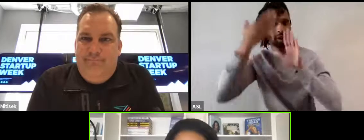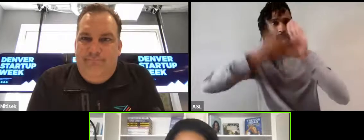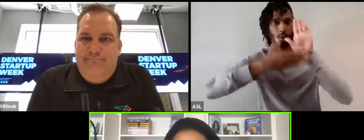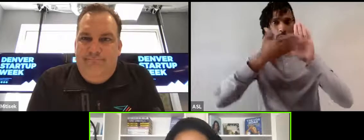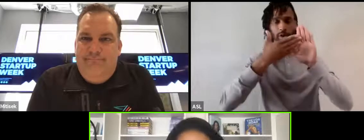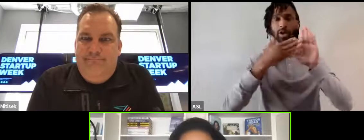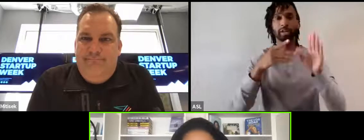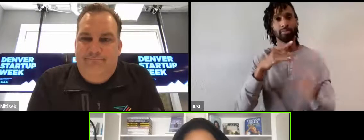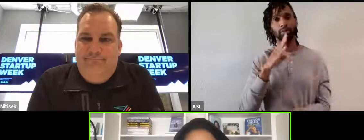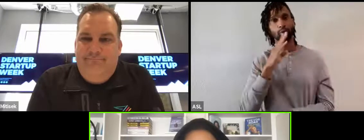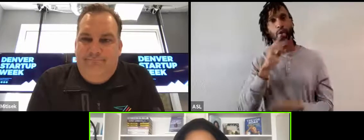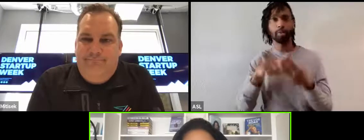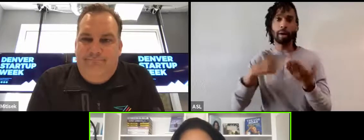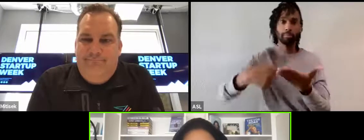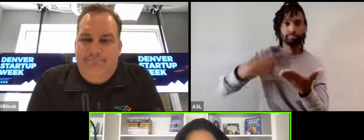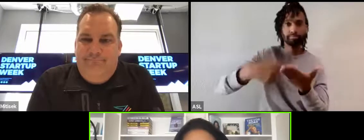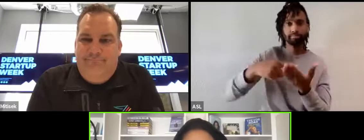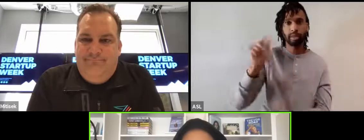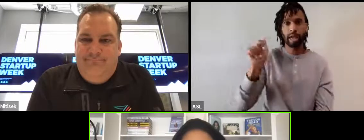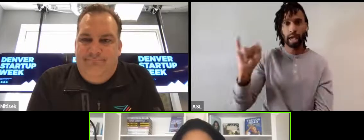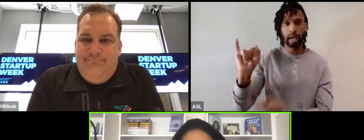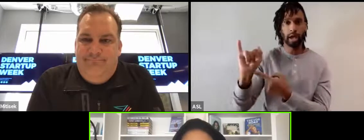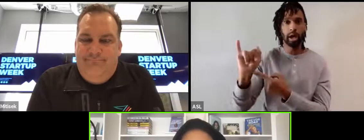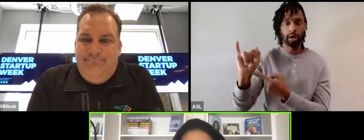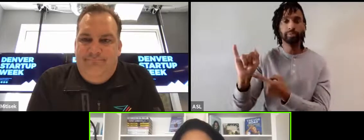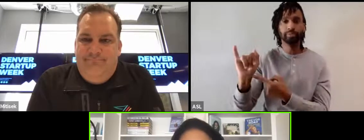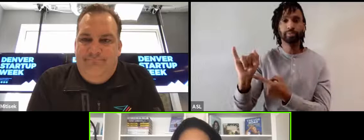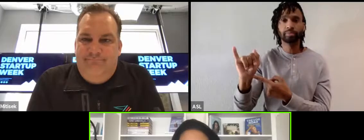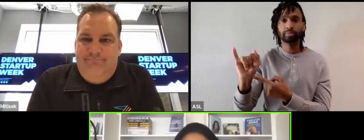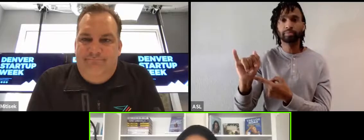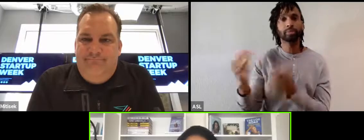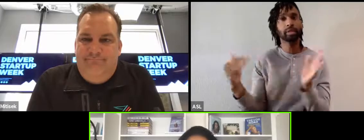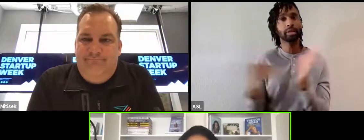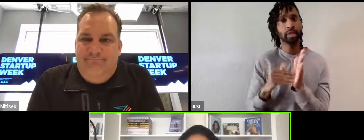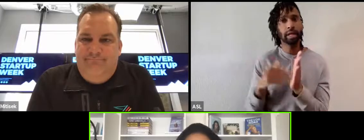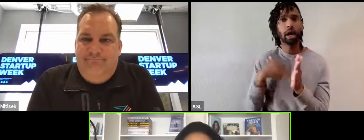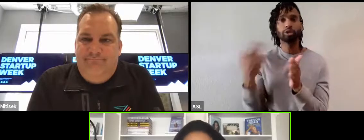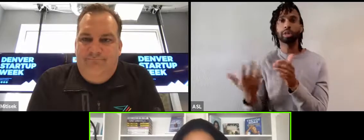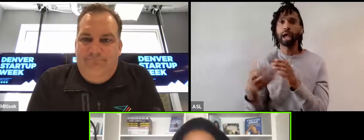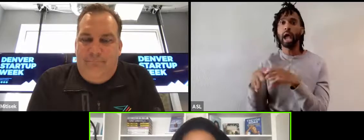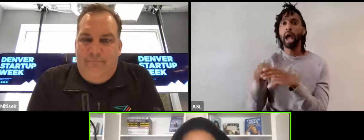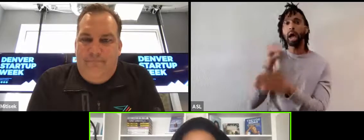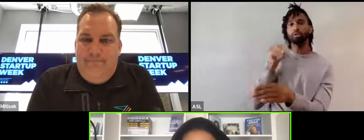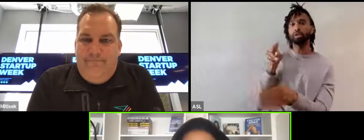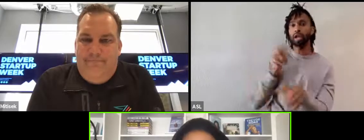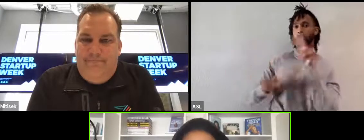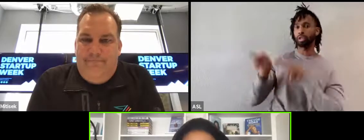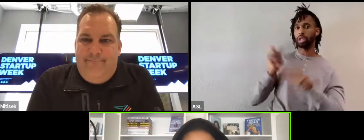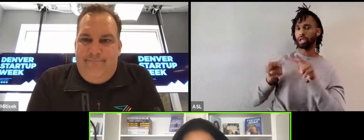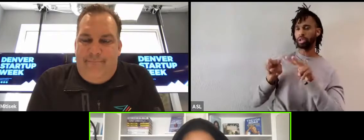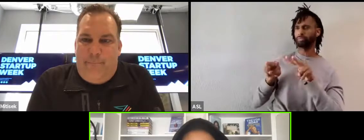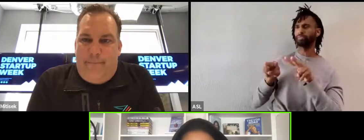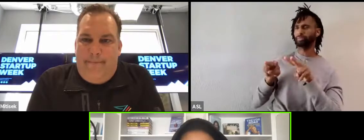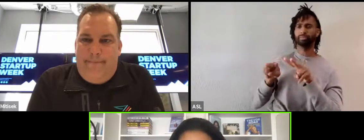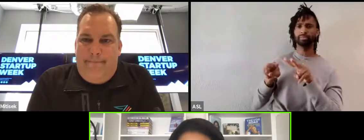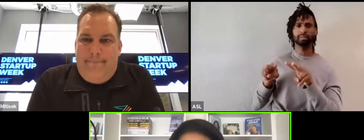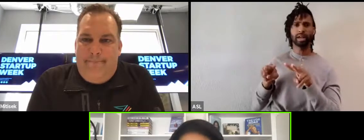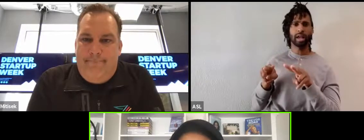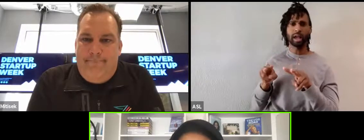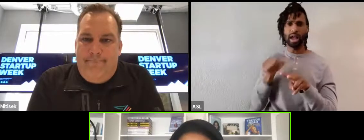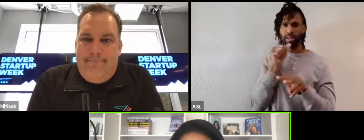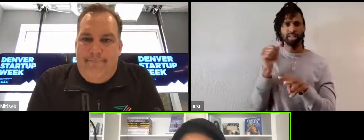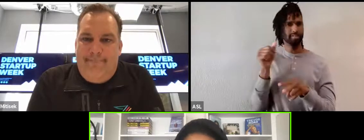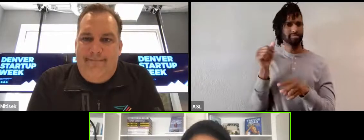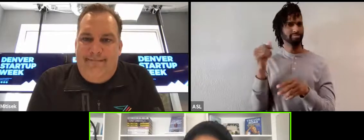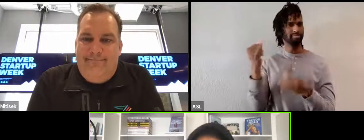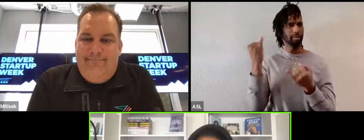talking about AI. So all of that, it was, again, I was an outsider. I wasn't really, I didn't really imagine at